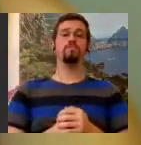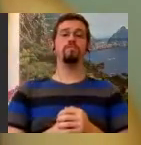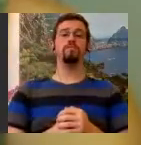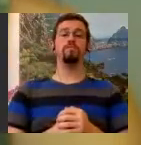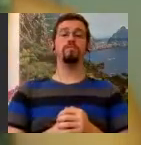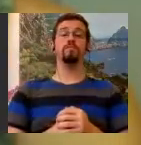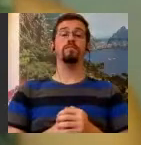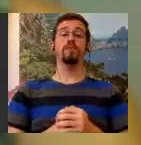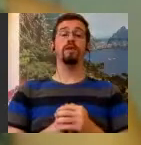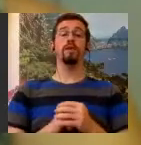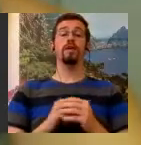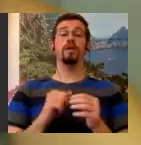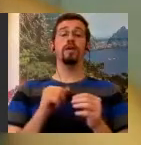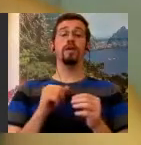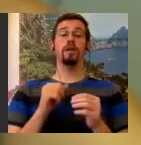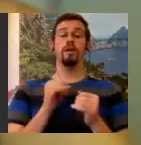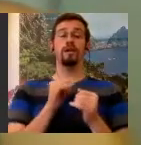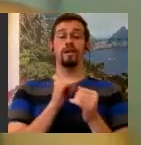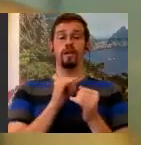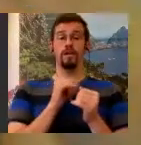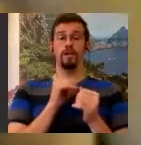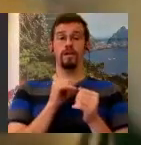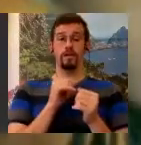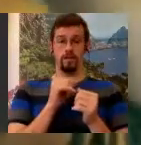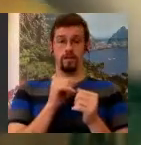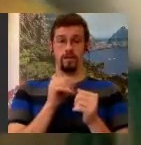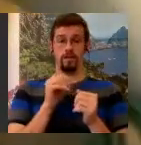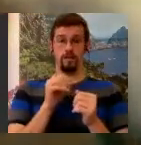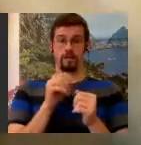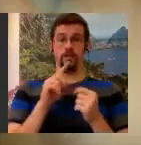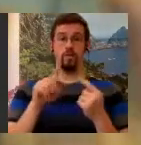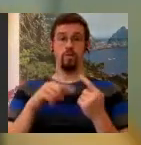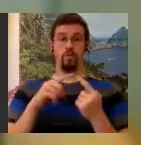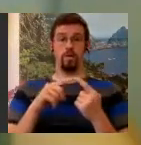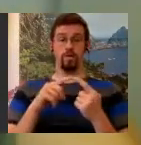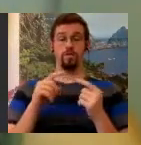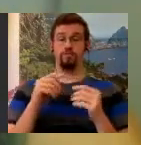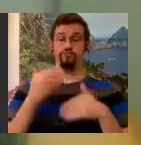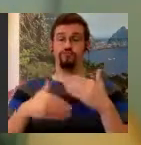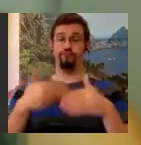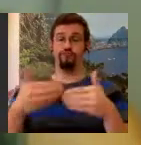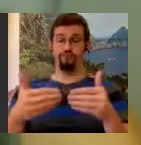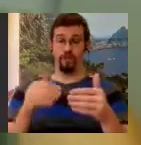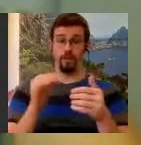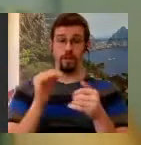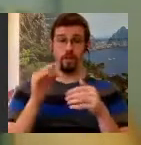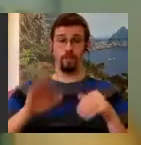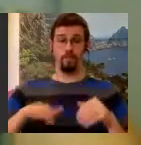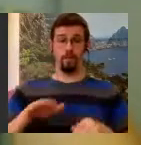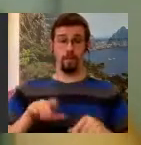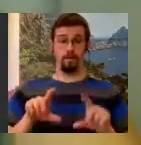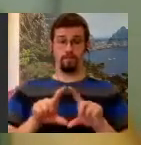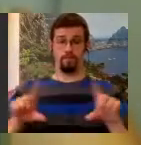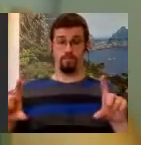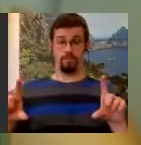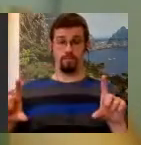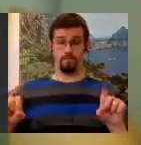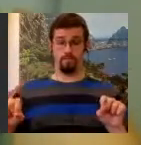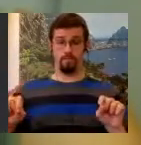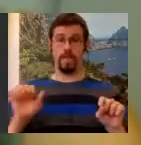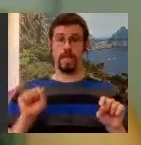have in your bottom part of the screen the glyphs that you can